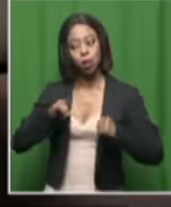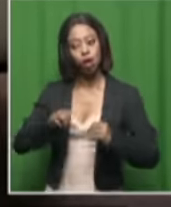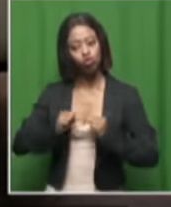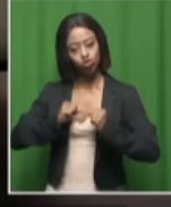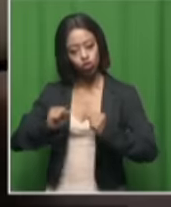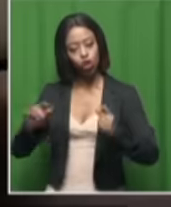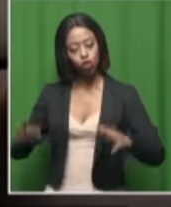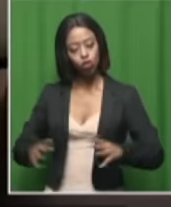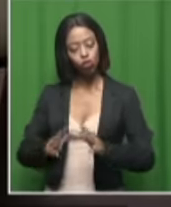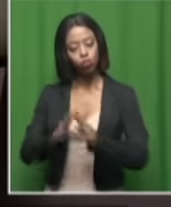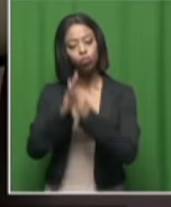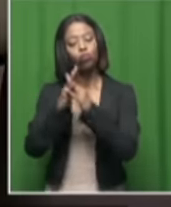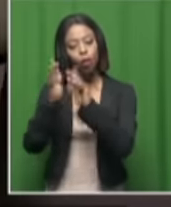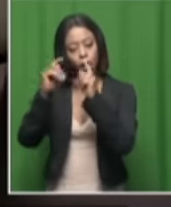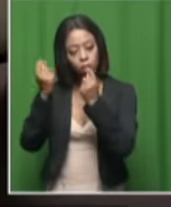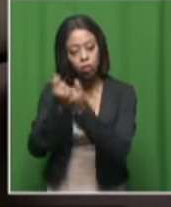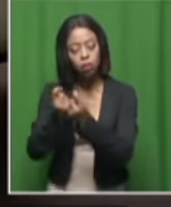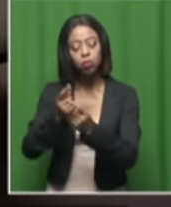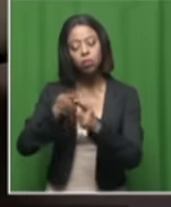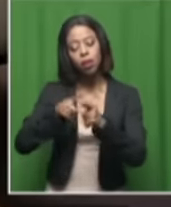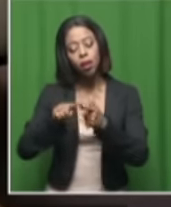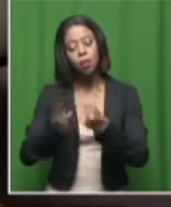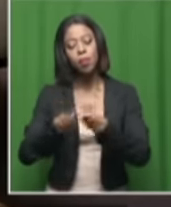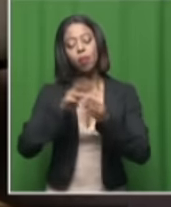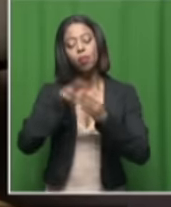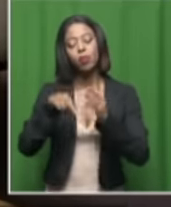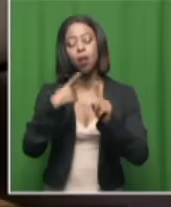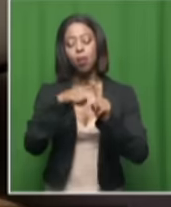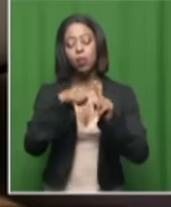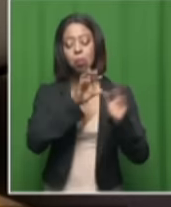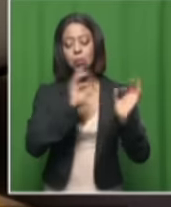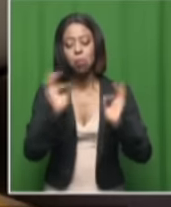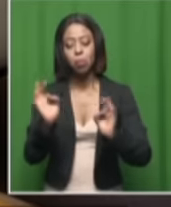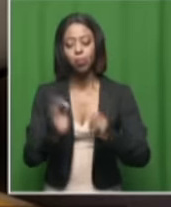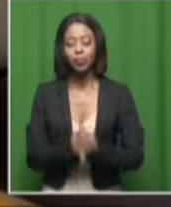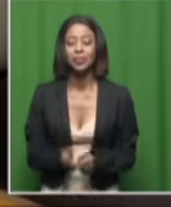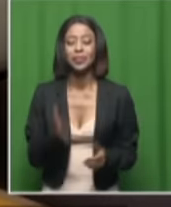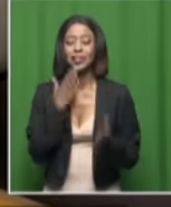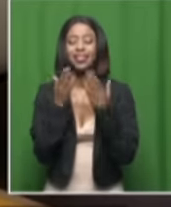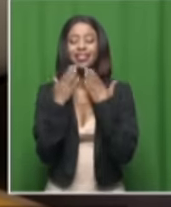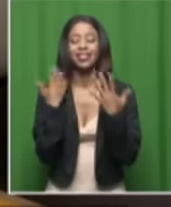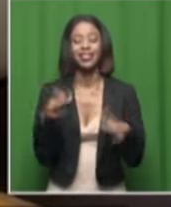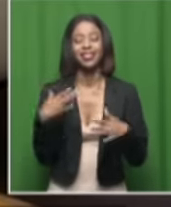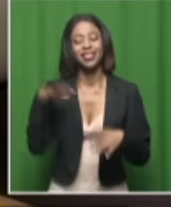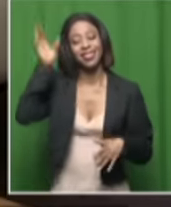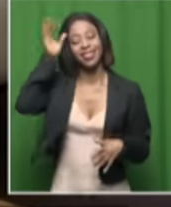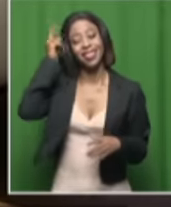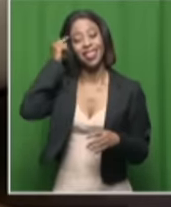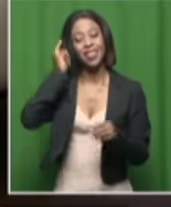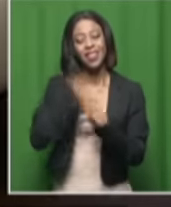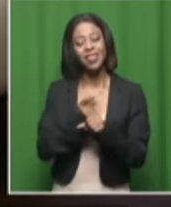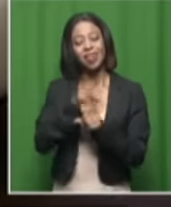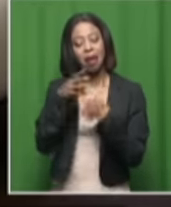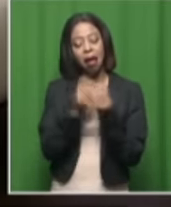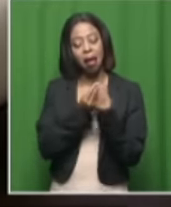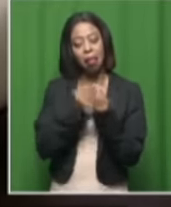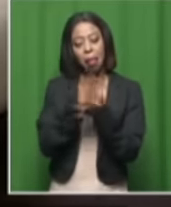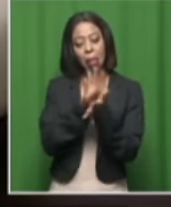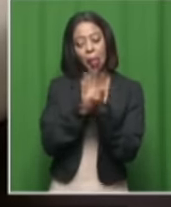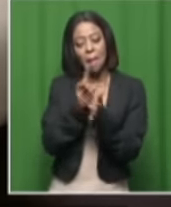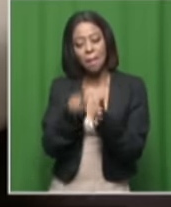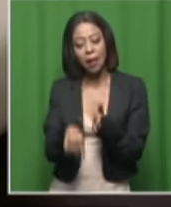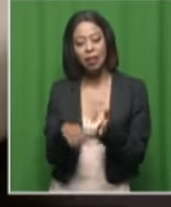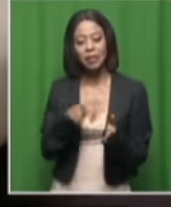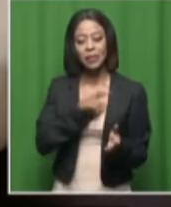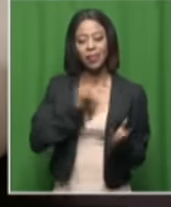strong, and finally to get the result that they really deserve. Oh, well, thank you so much, coach. I think one thing we can all appreciate is the level